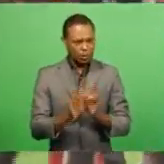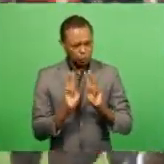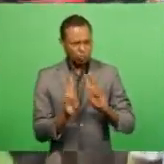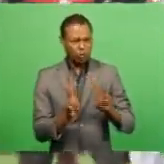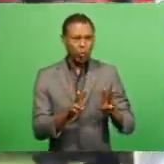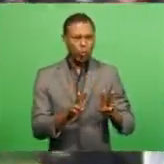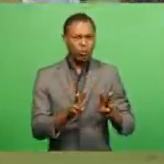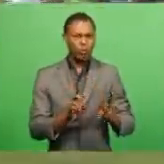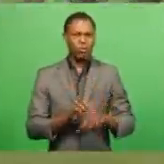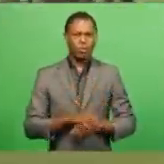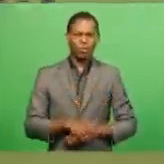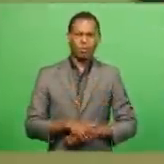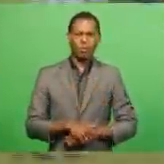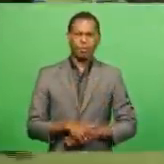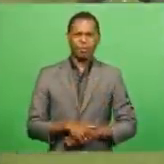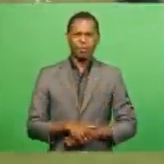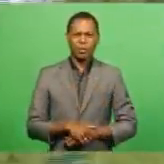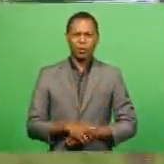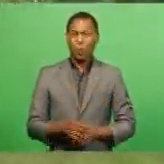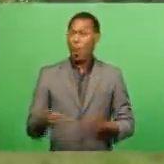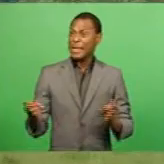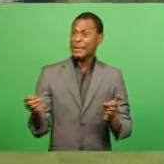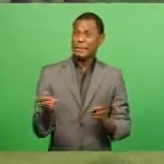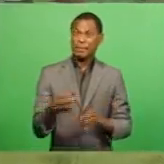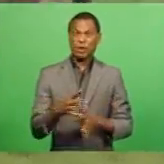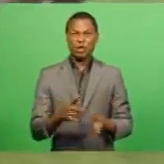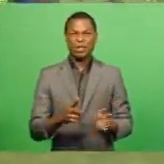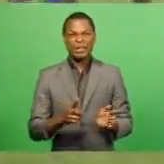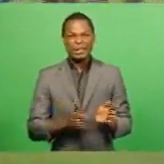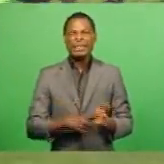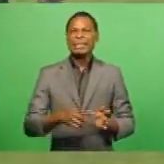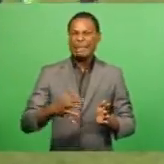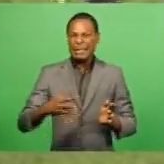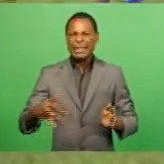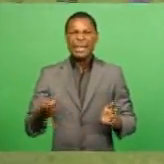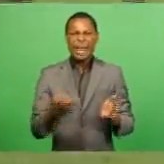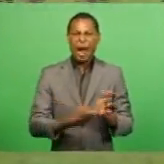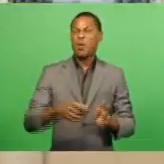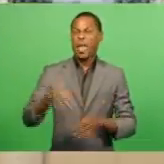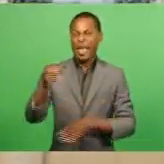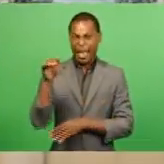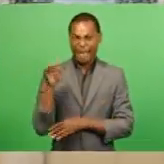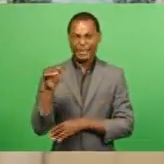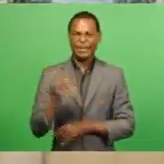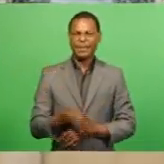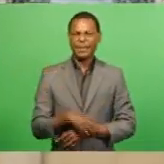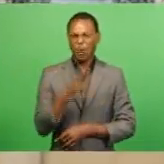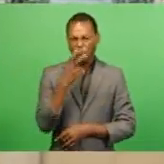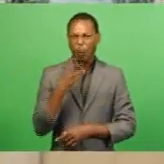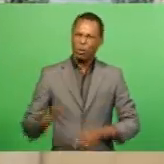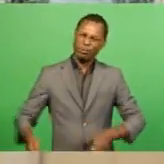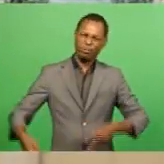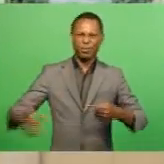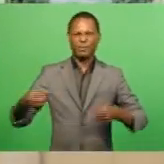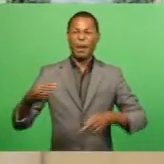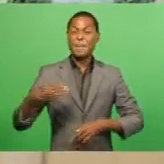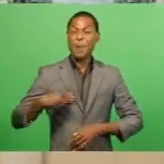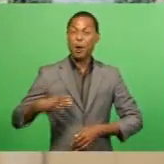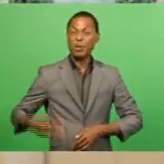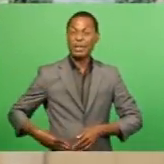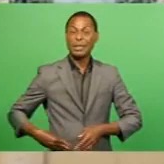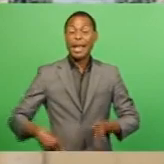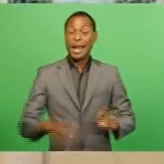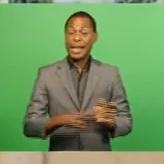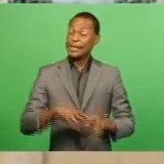two mountains, especially Lelin and Arkiash, all rivals, and Marist and Sinu, so there will